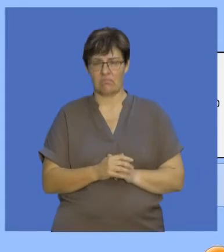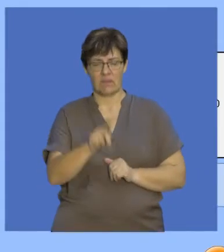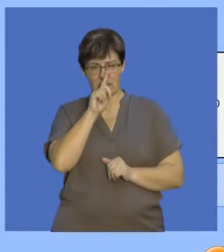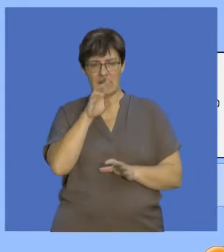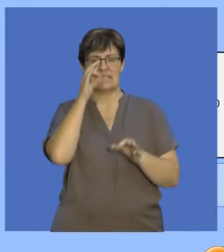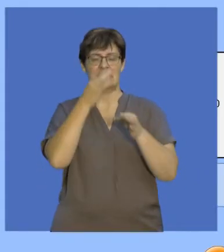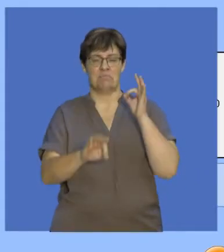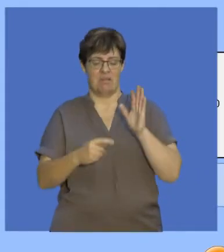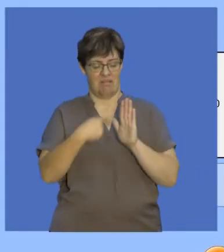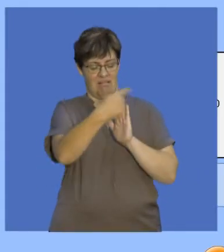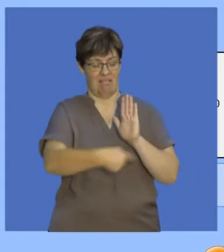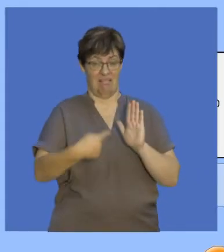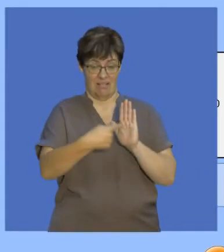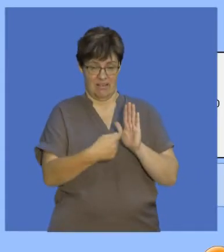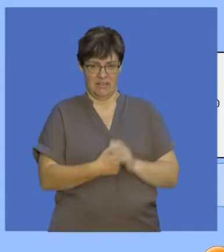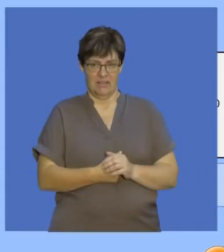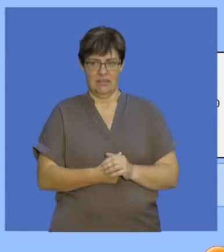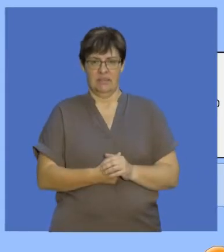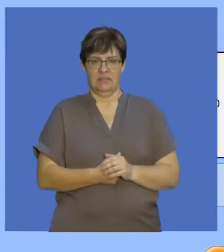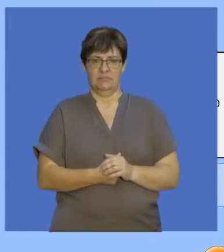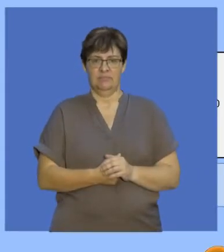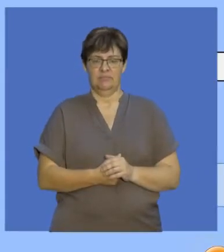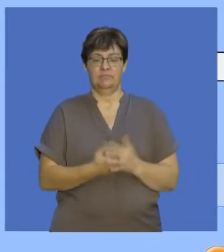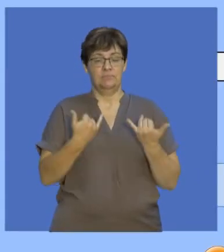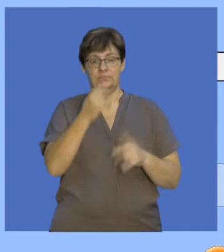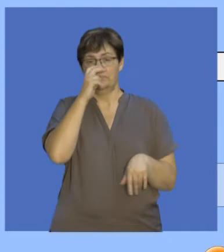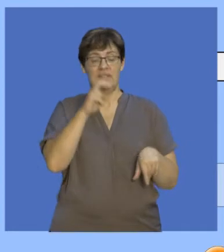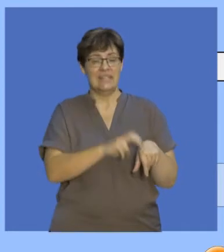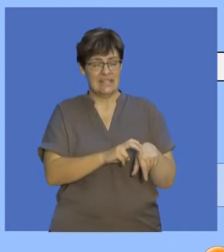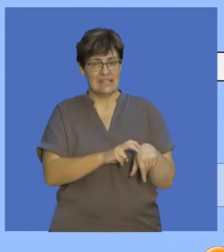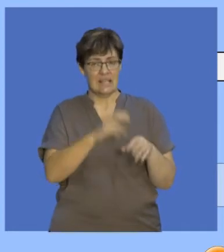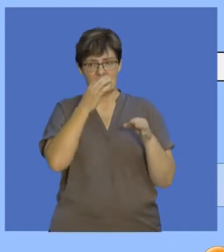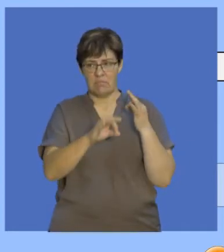a simple circuit, right? Now, what do we need in a